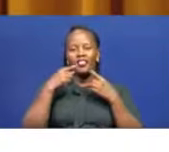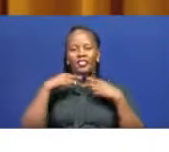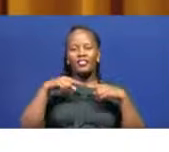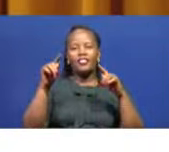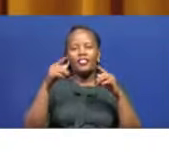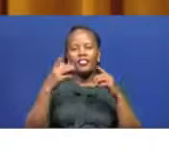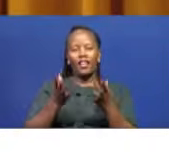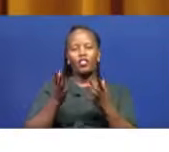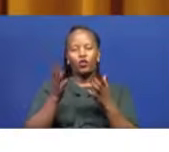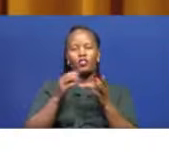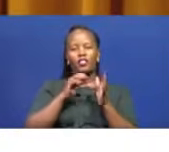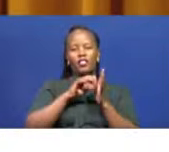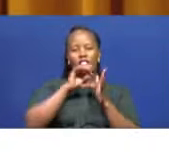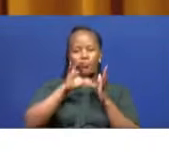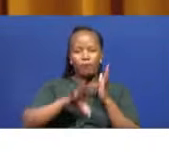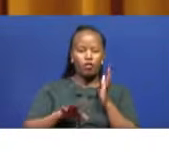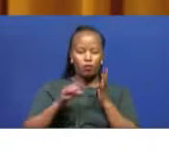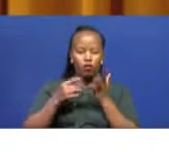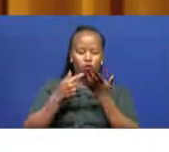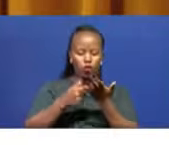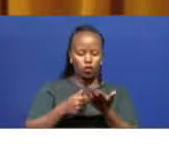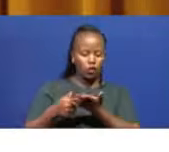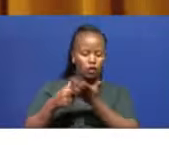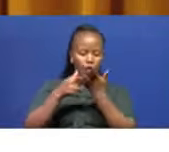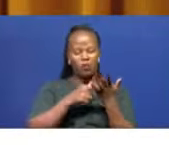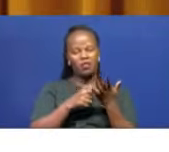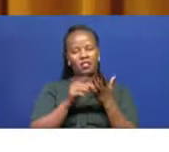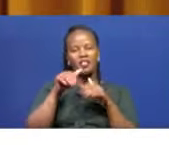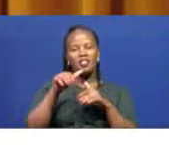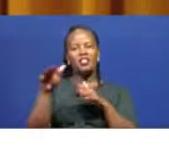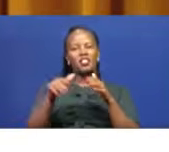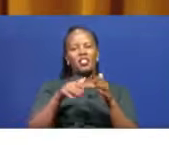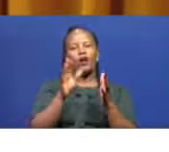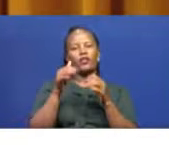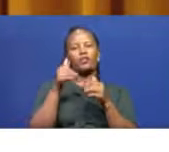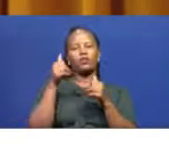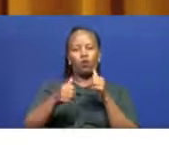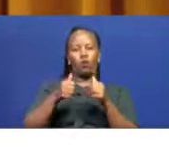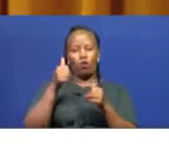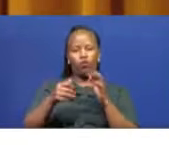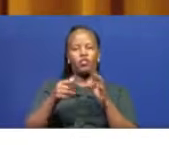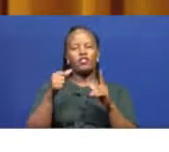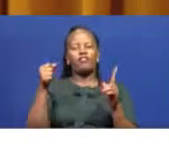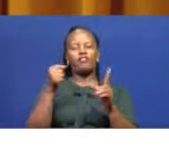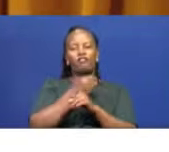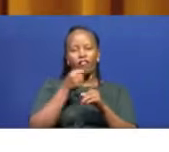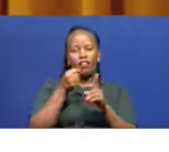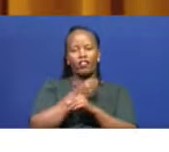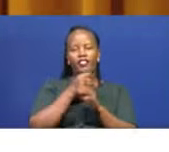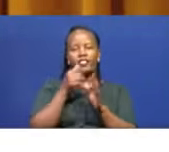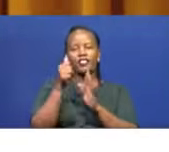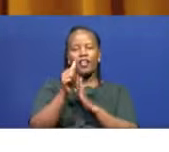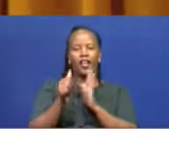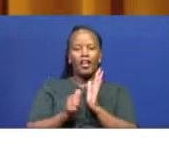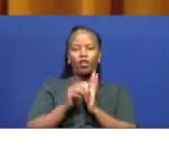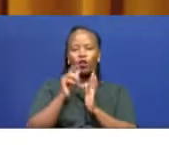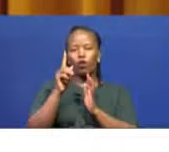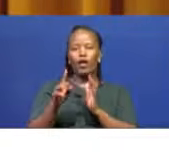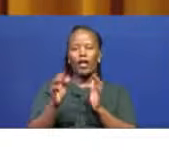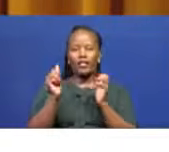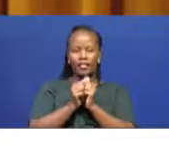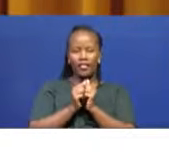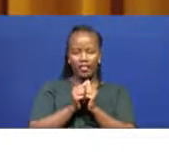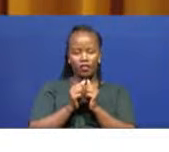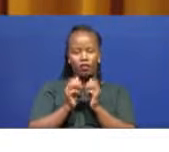against the interested party was tabled in a manner that violates Article 110, 94, and 118